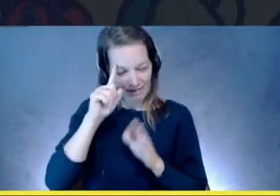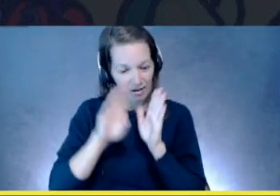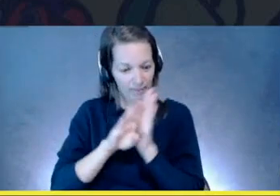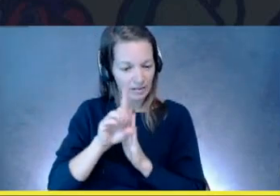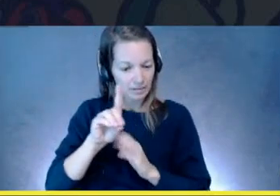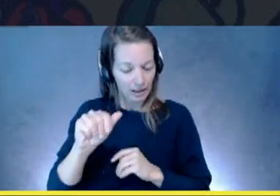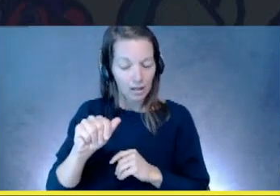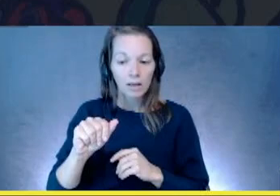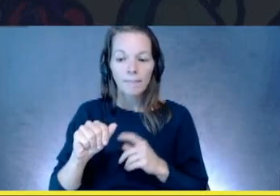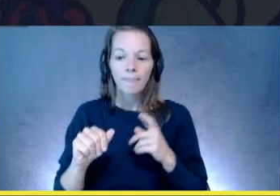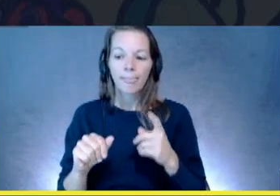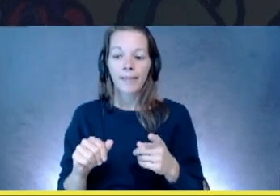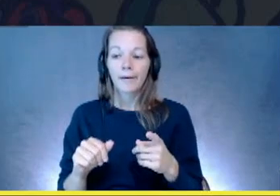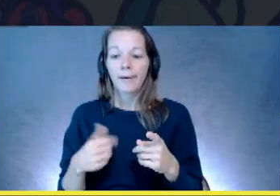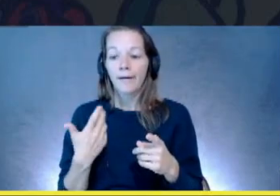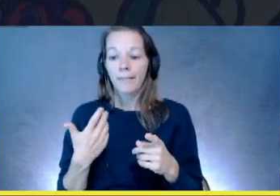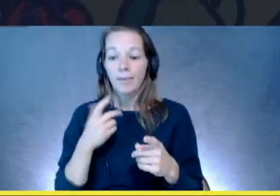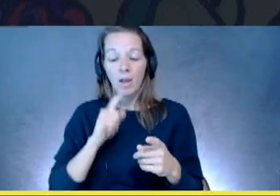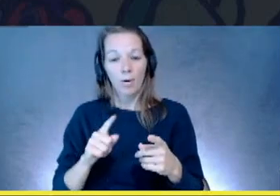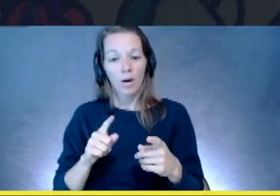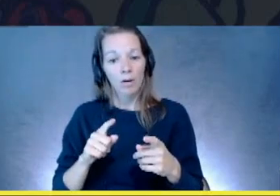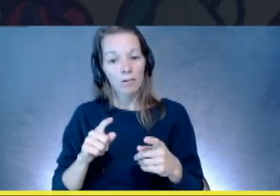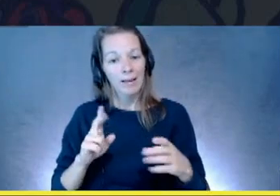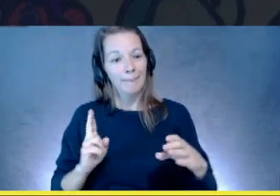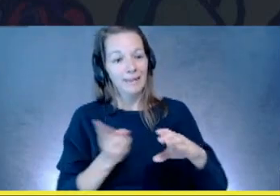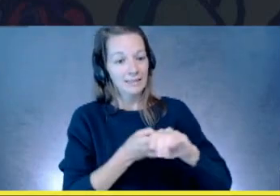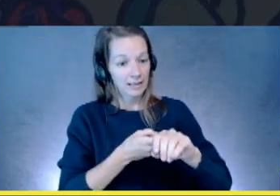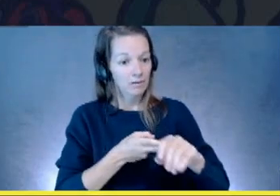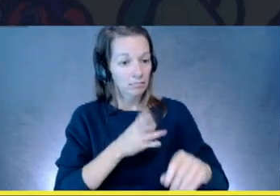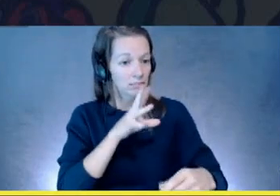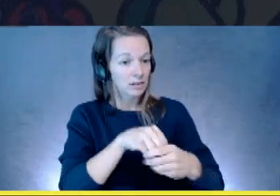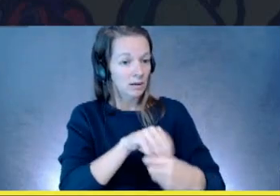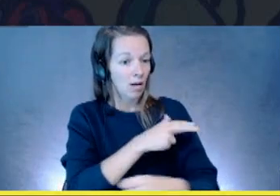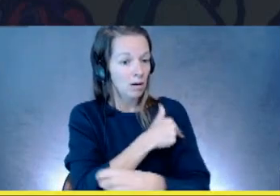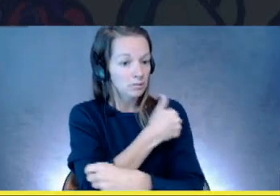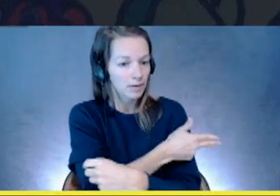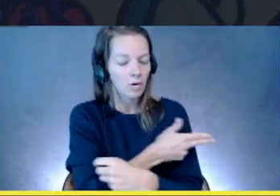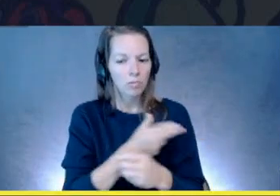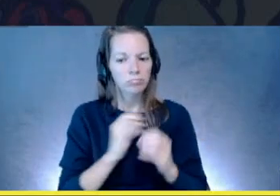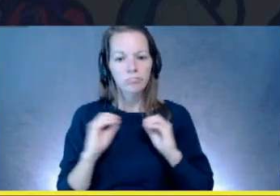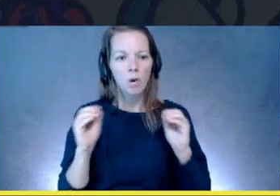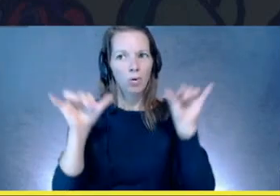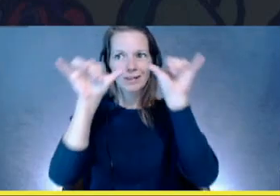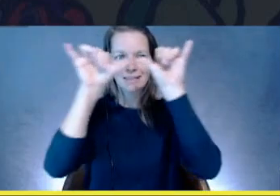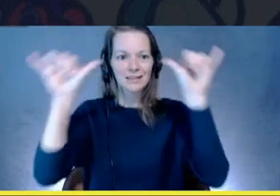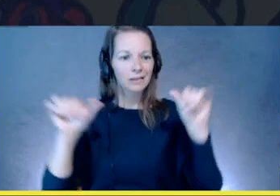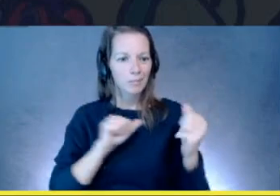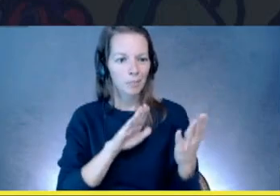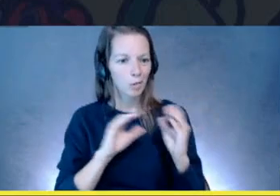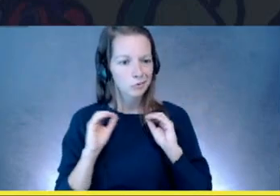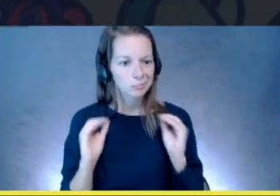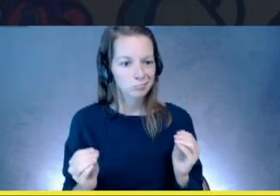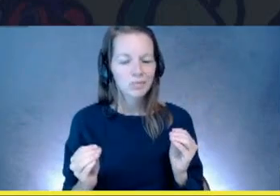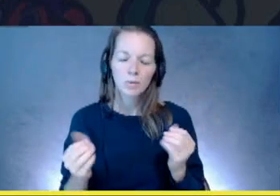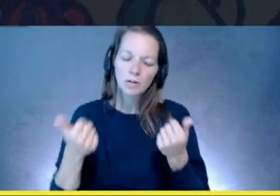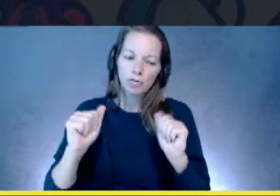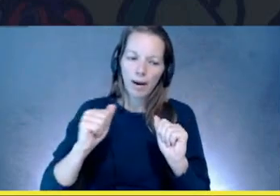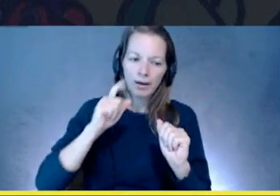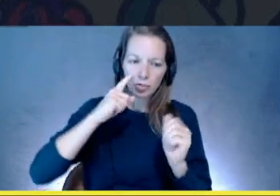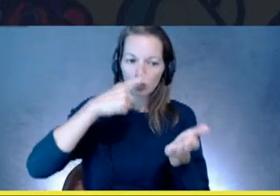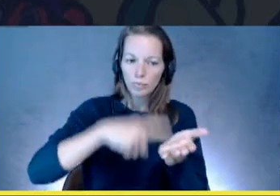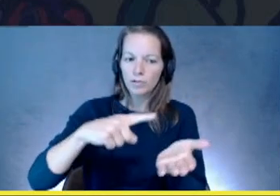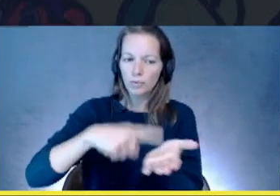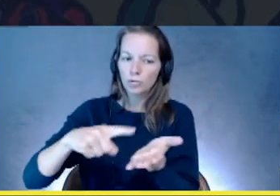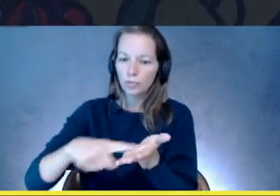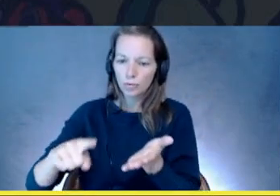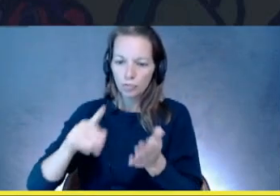are admitted to hospitals. And this is what we try to address with our research. Next slide,